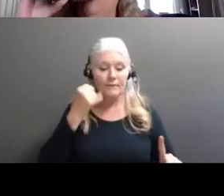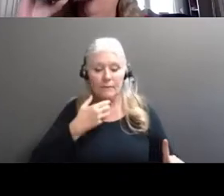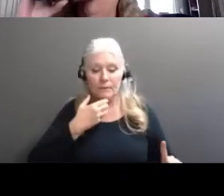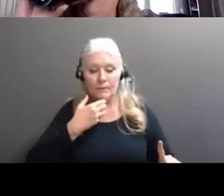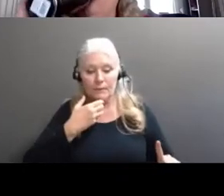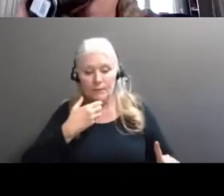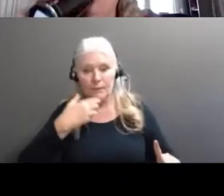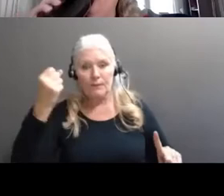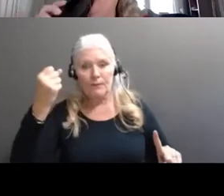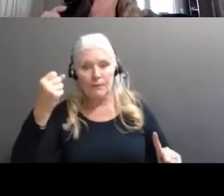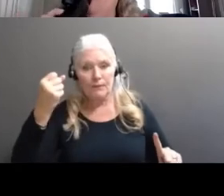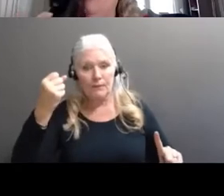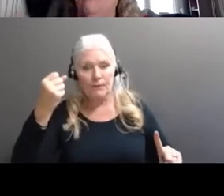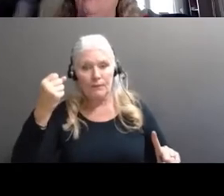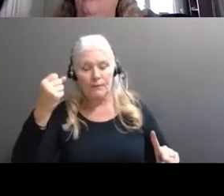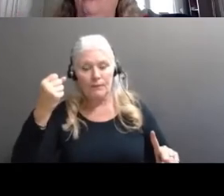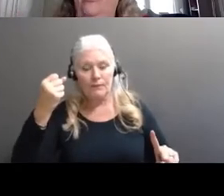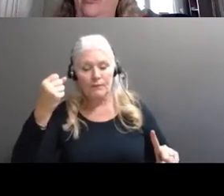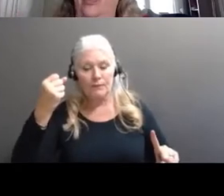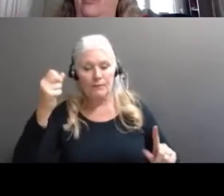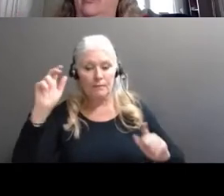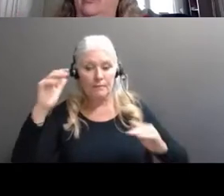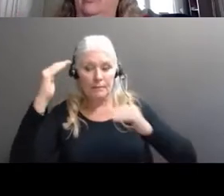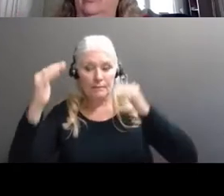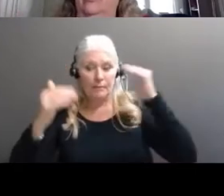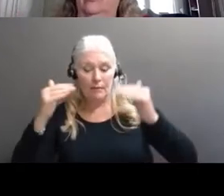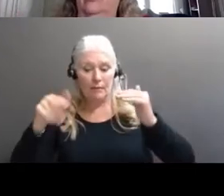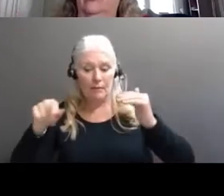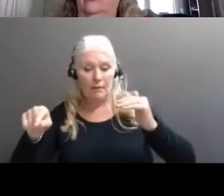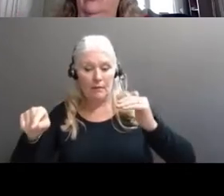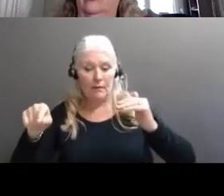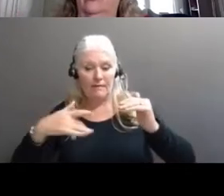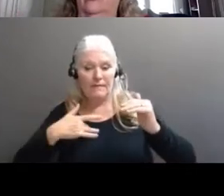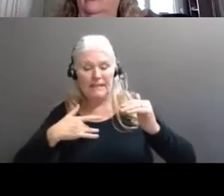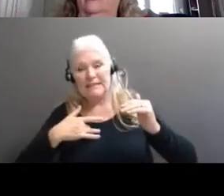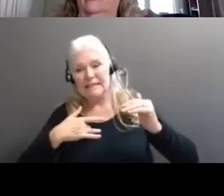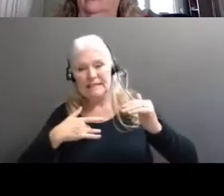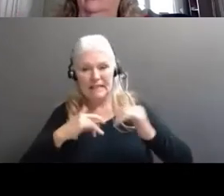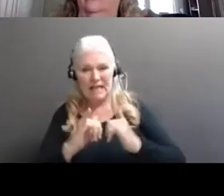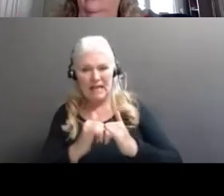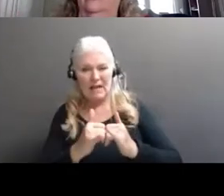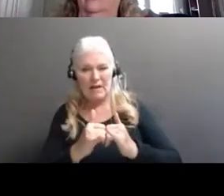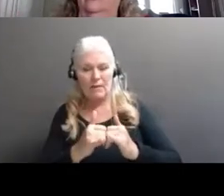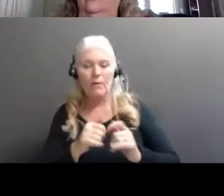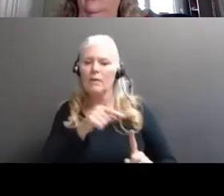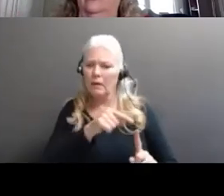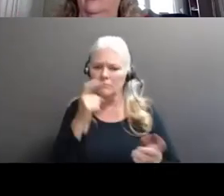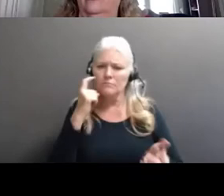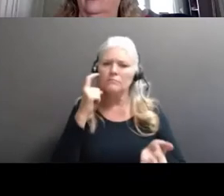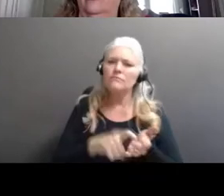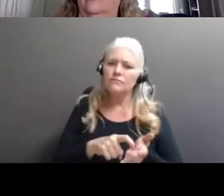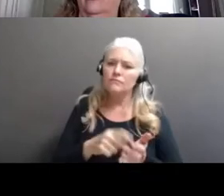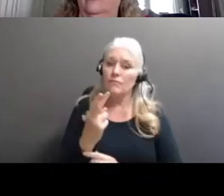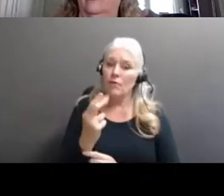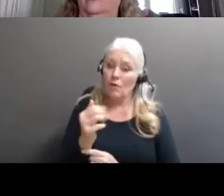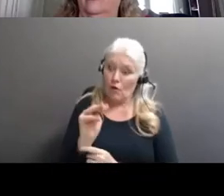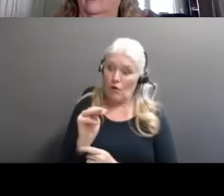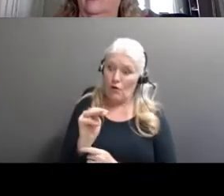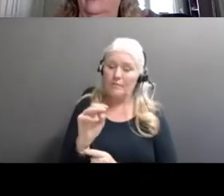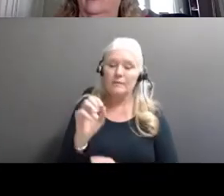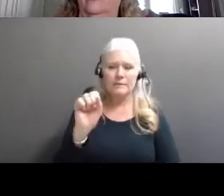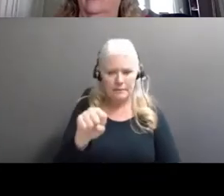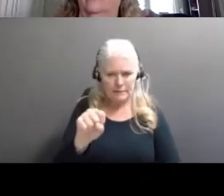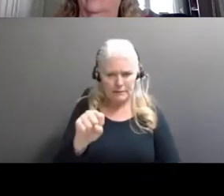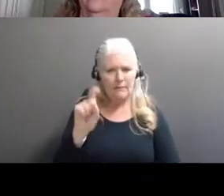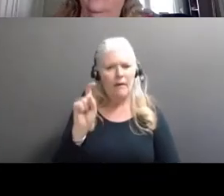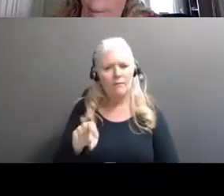saw the need to respond immediately where there's harm, but also saw the real need to look in proactive and preventative ways and to use